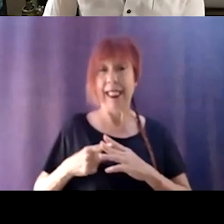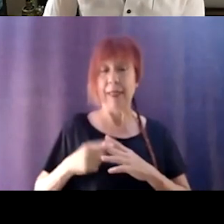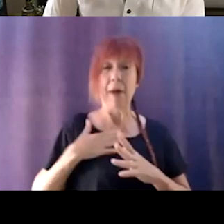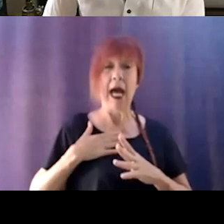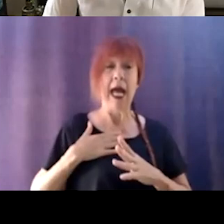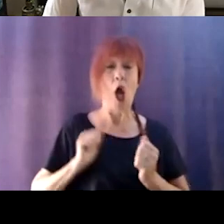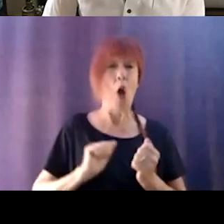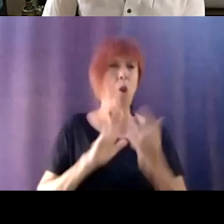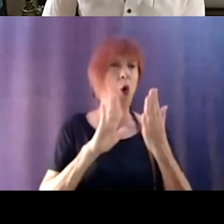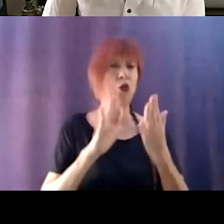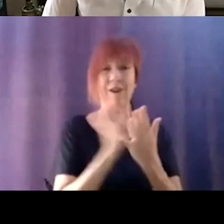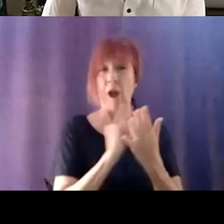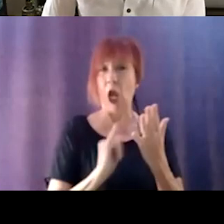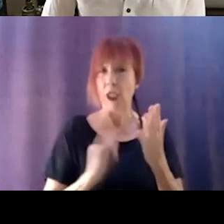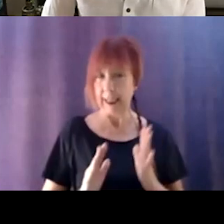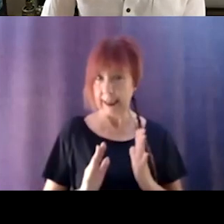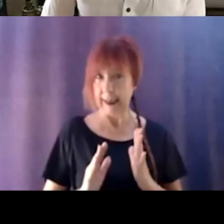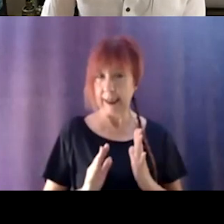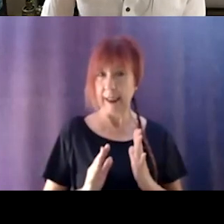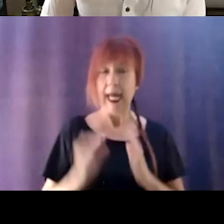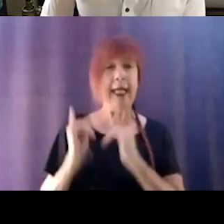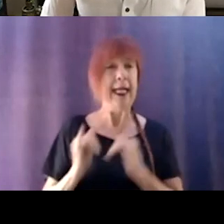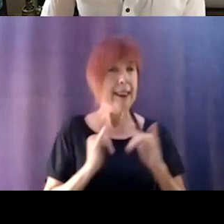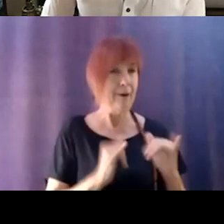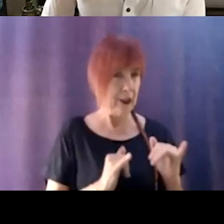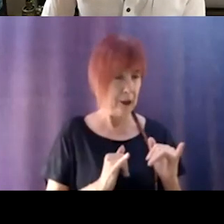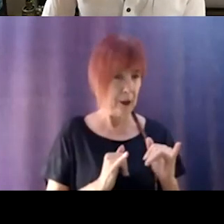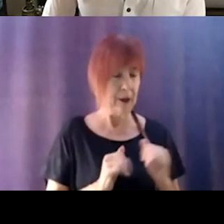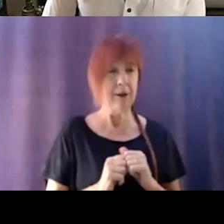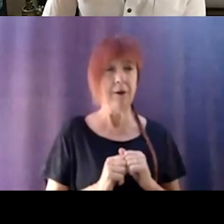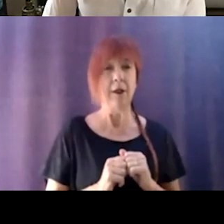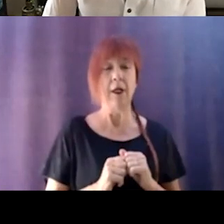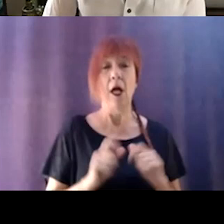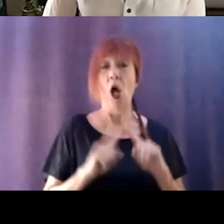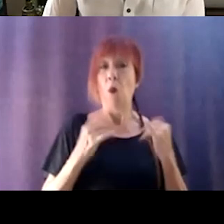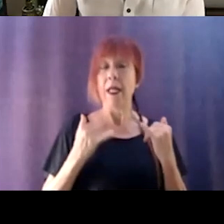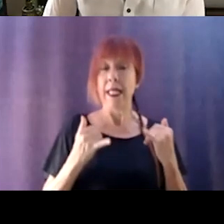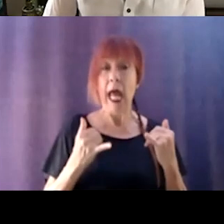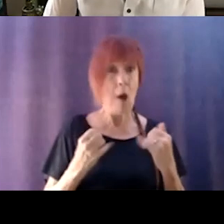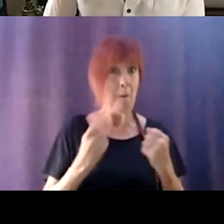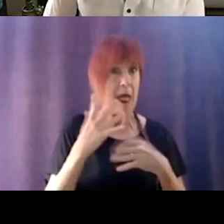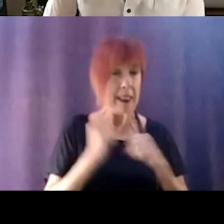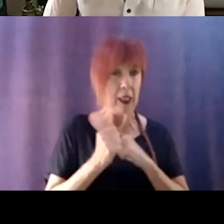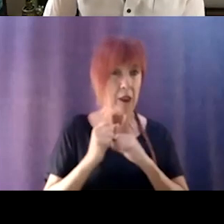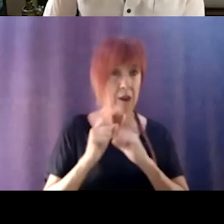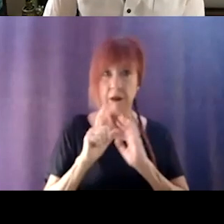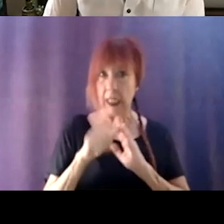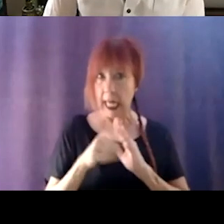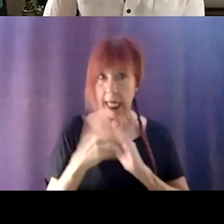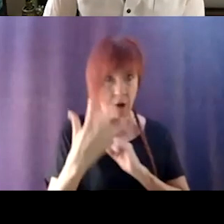and very individual and authentic about things true. And now, many years after, like 5 years